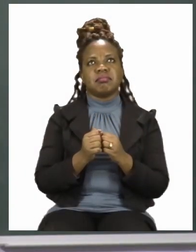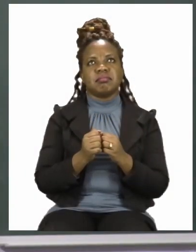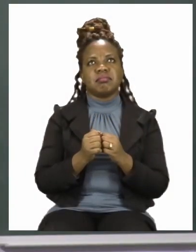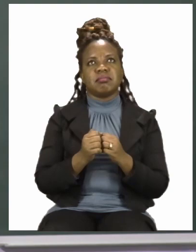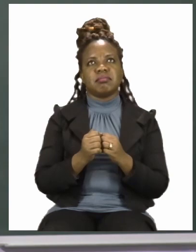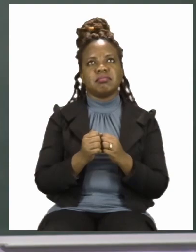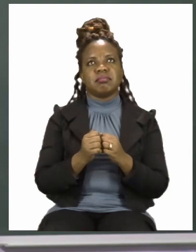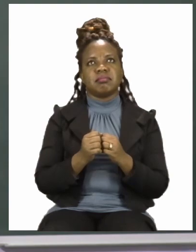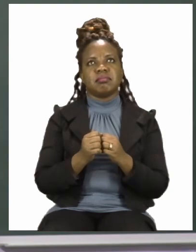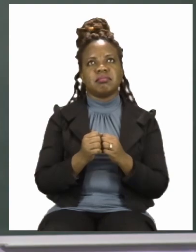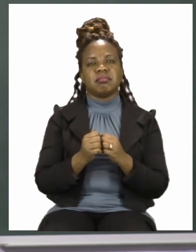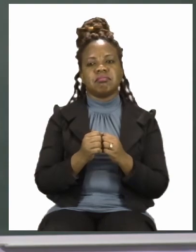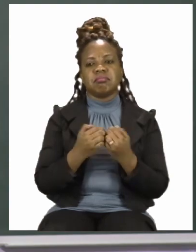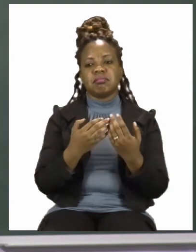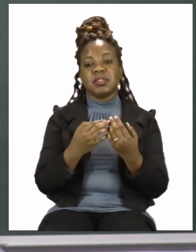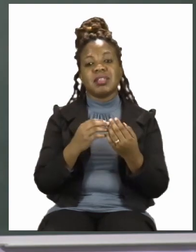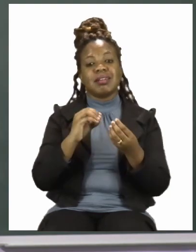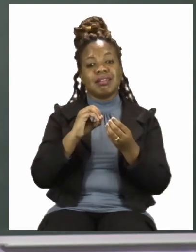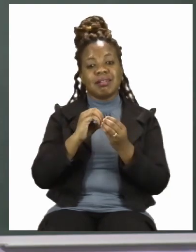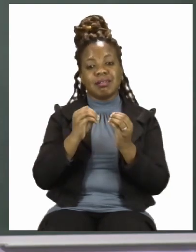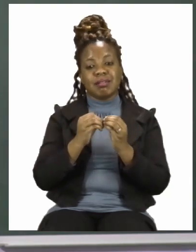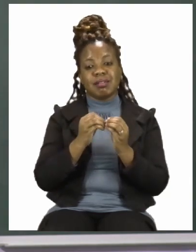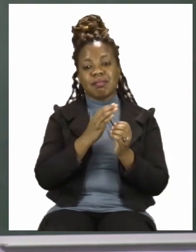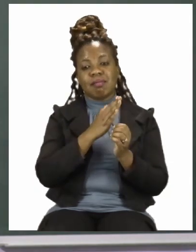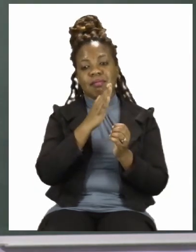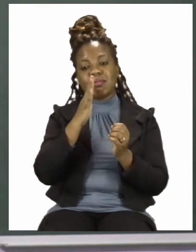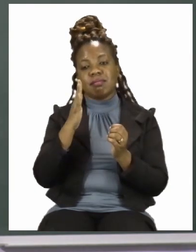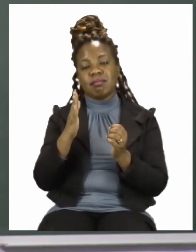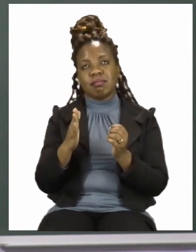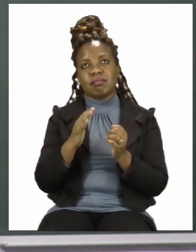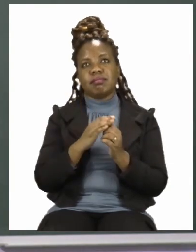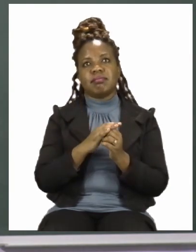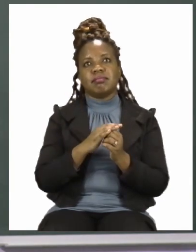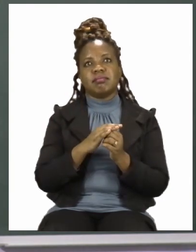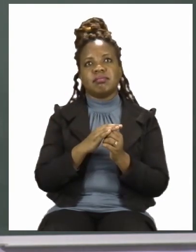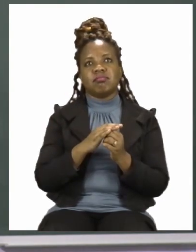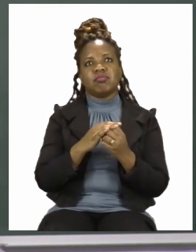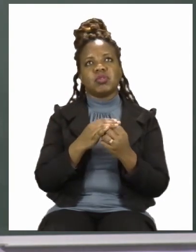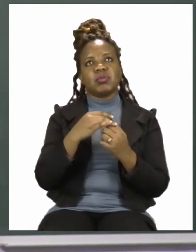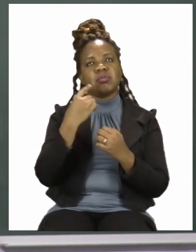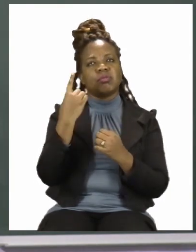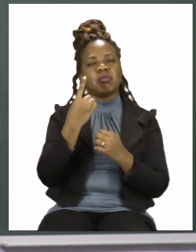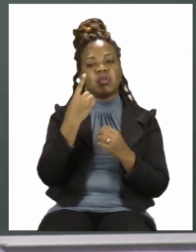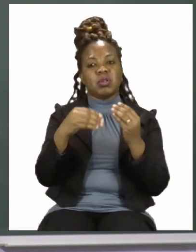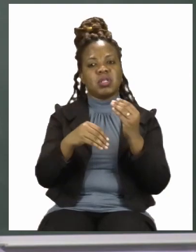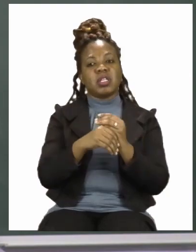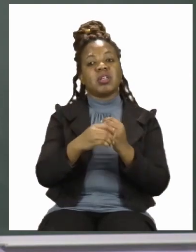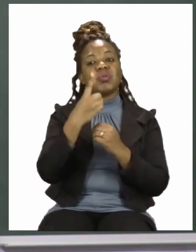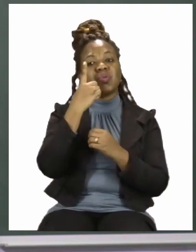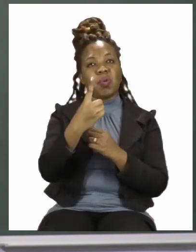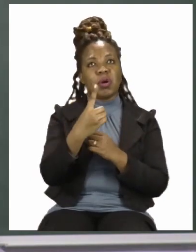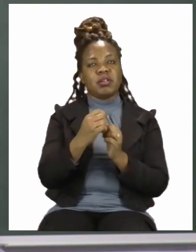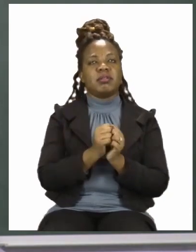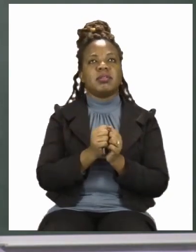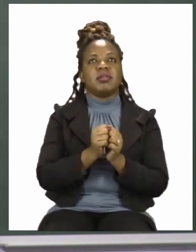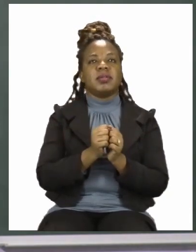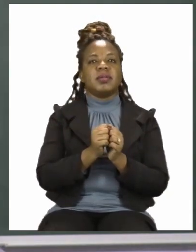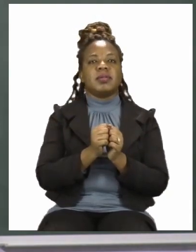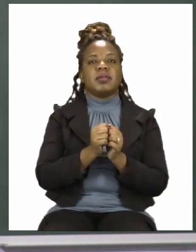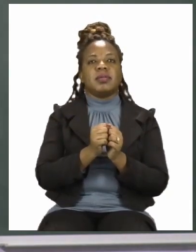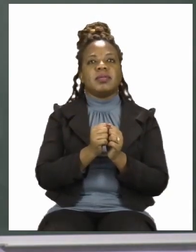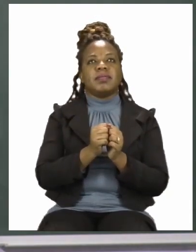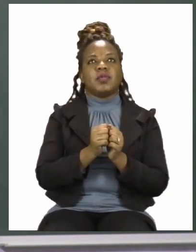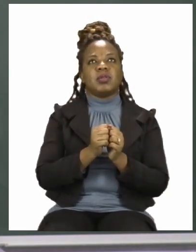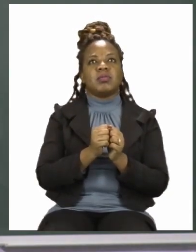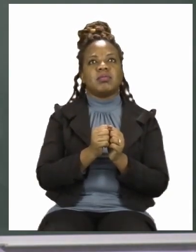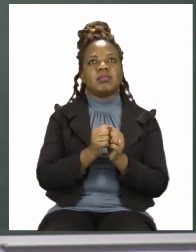after 74. If we take away the counters we have and only have one counter, we are going to